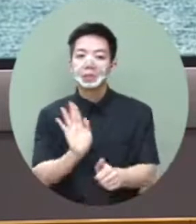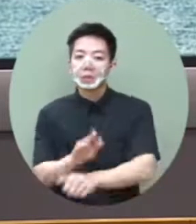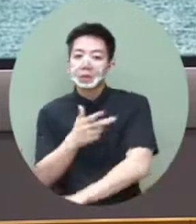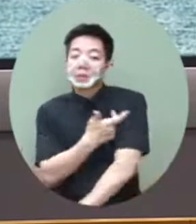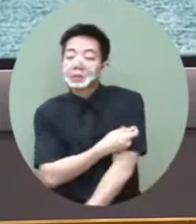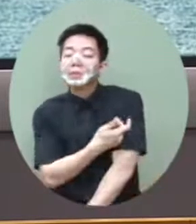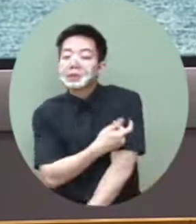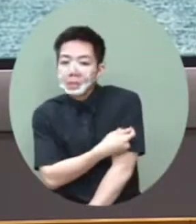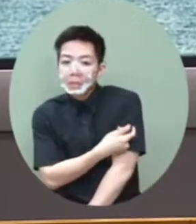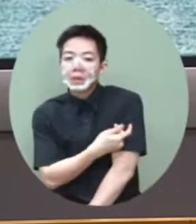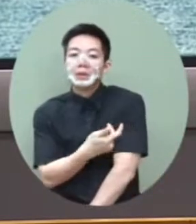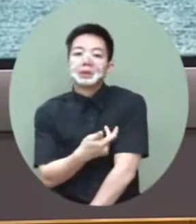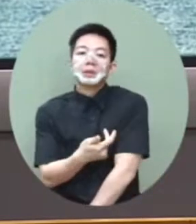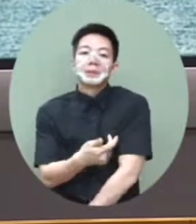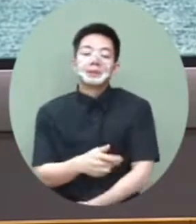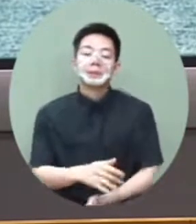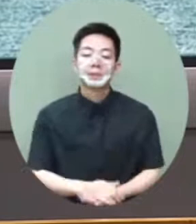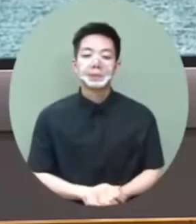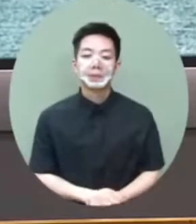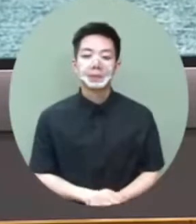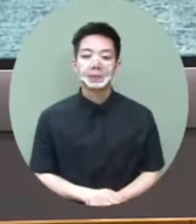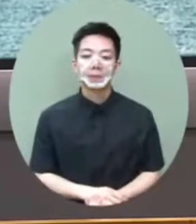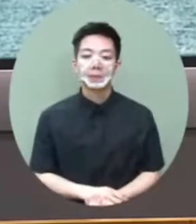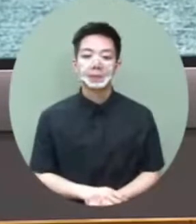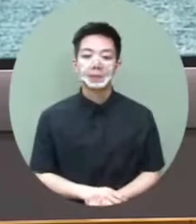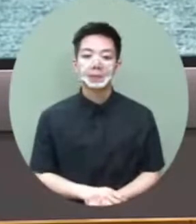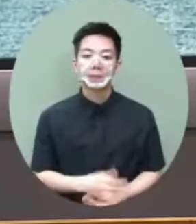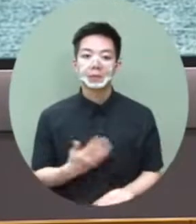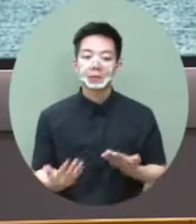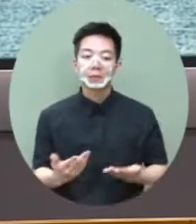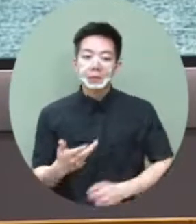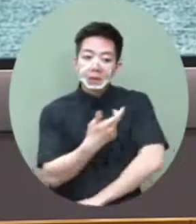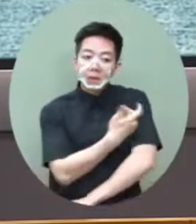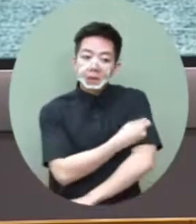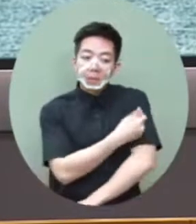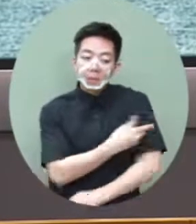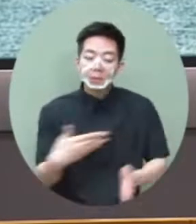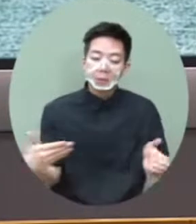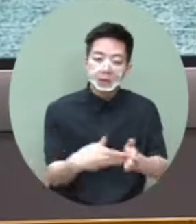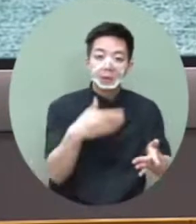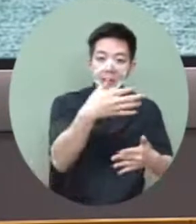make adjustments to in accordance with the